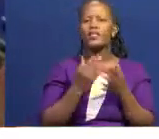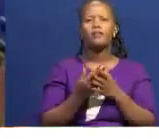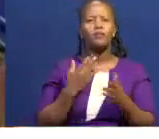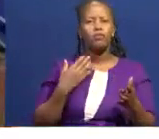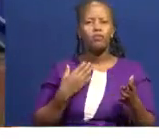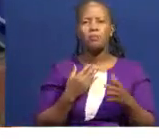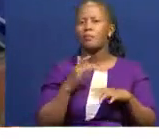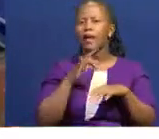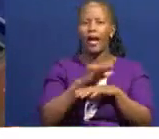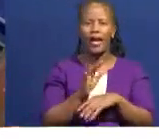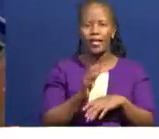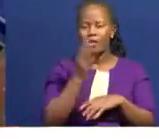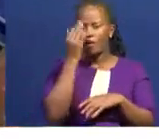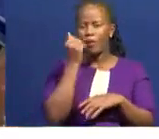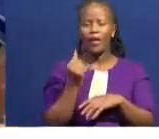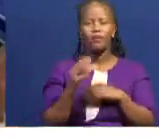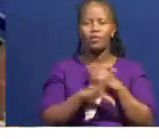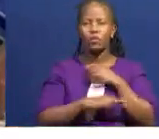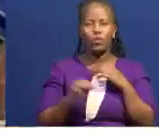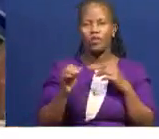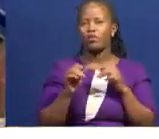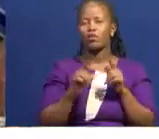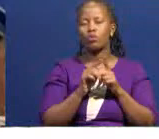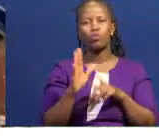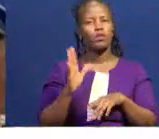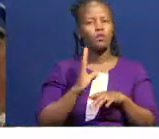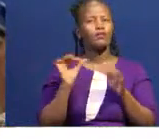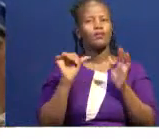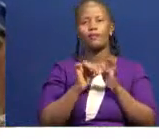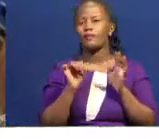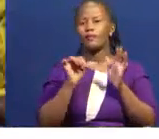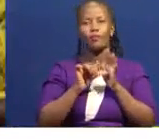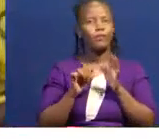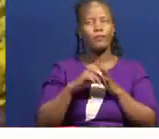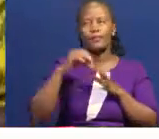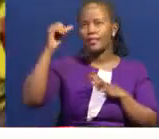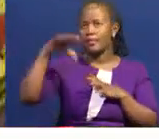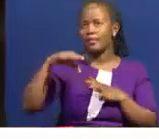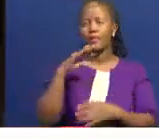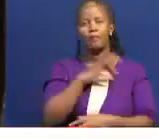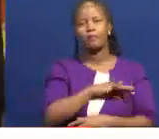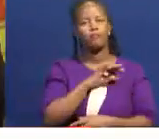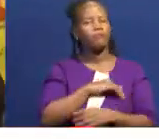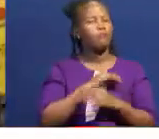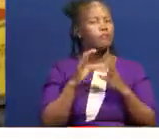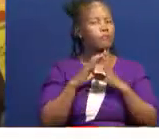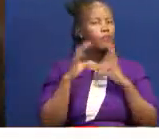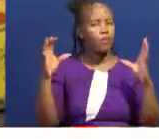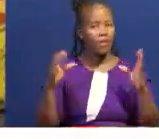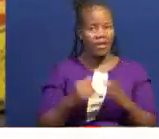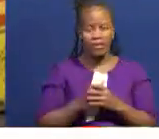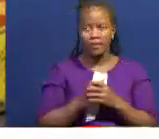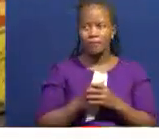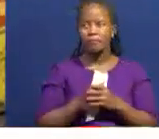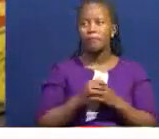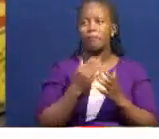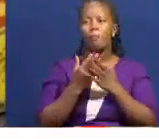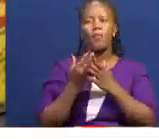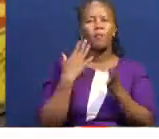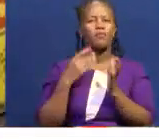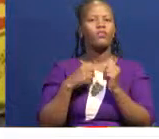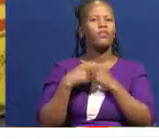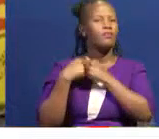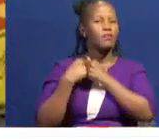same time security ilikuwa mbaya. So hii light imetusaidia sana. Tulikuwa tunakosea